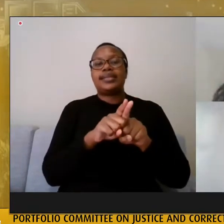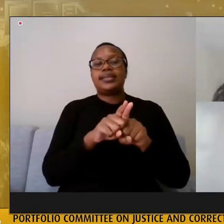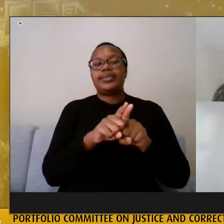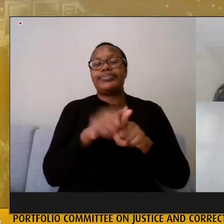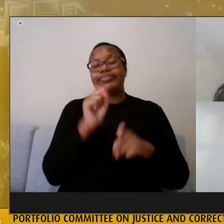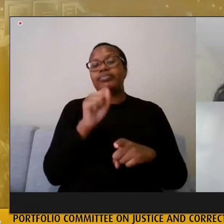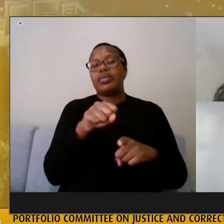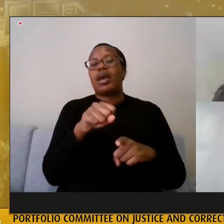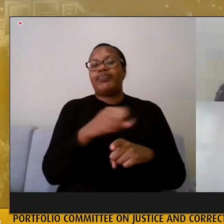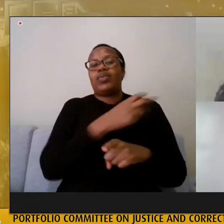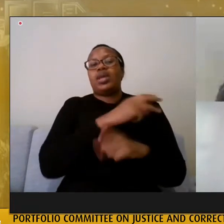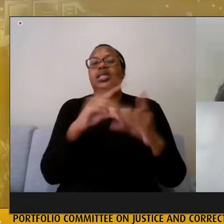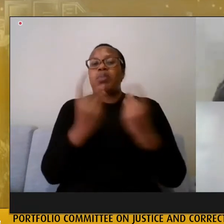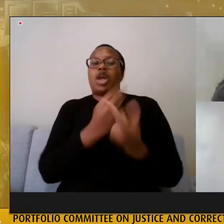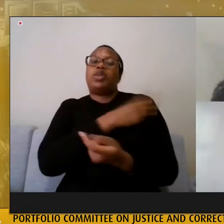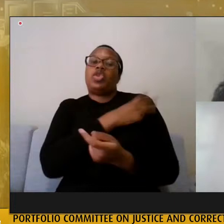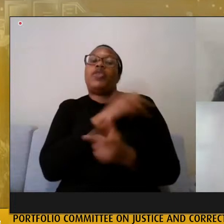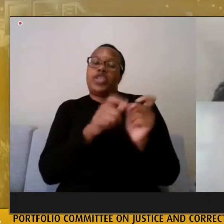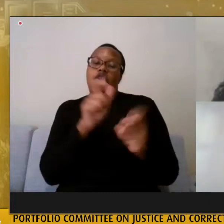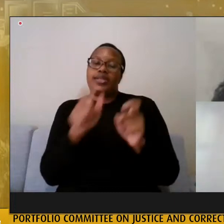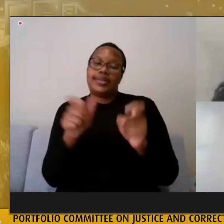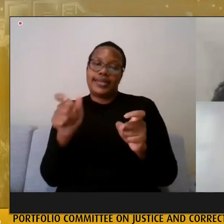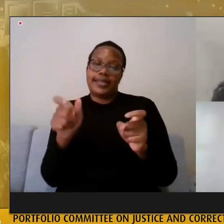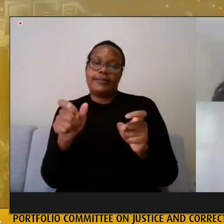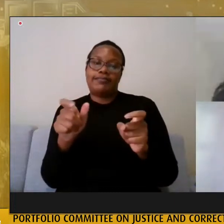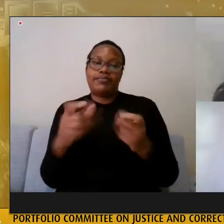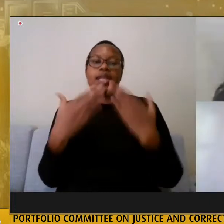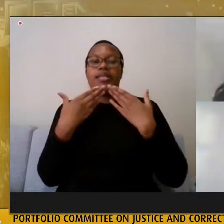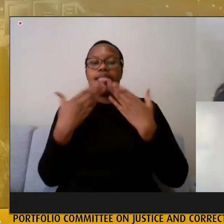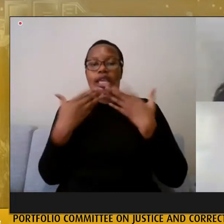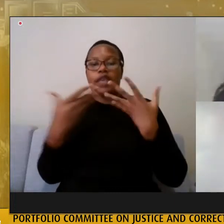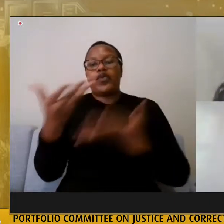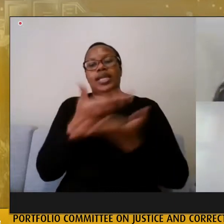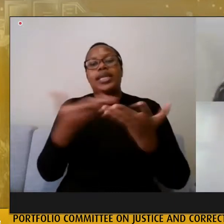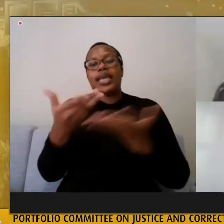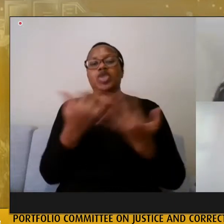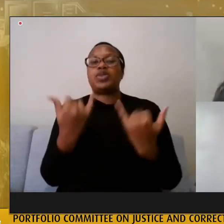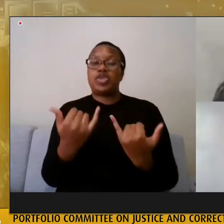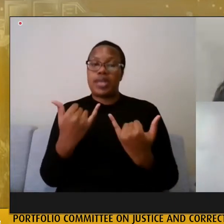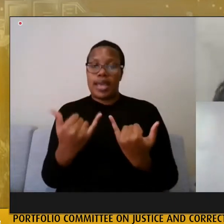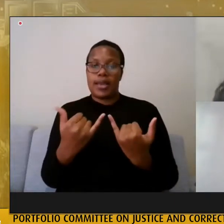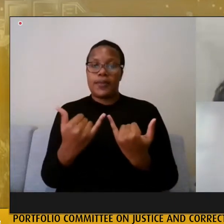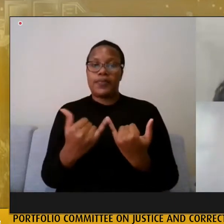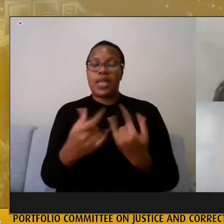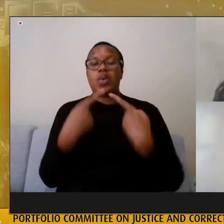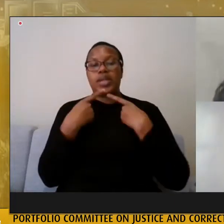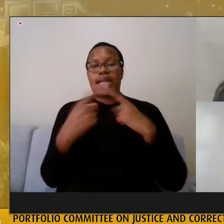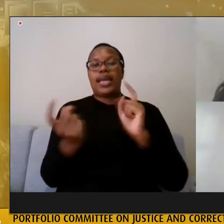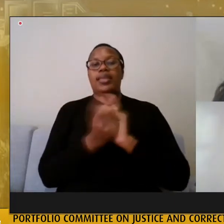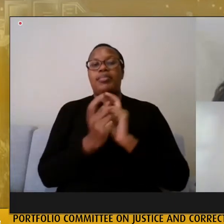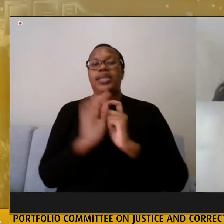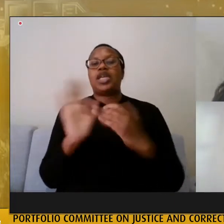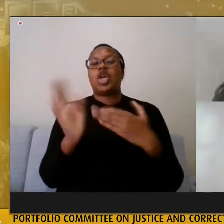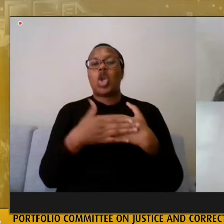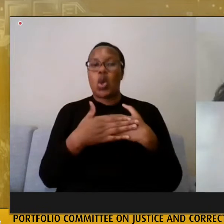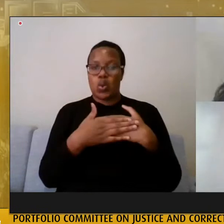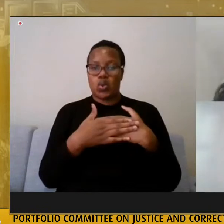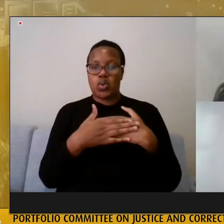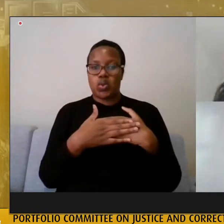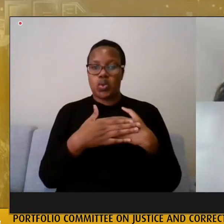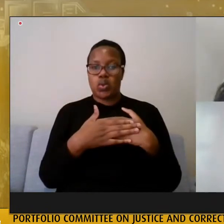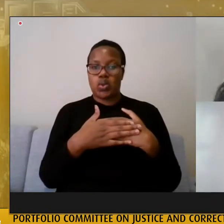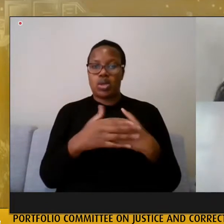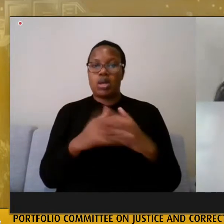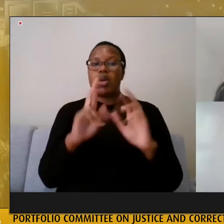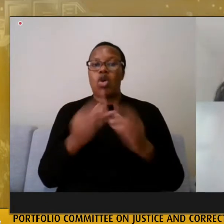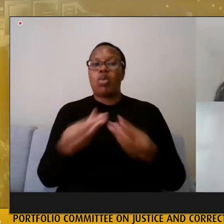from the department for your engagements today. And let me declare this meeting closed. I hope it will give sufficient time